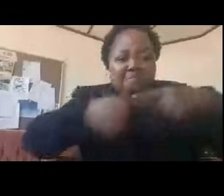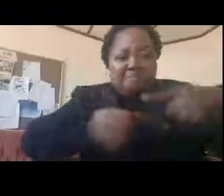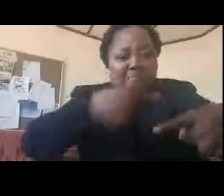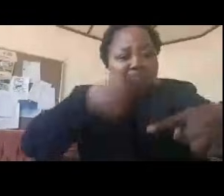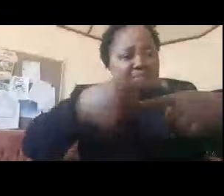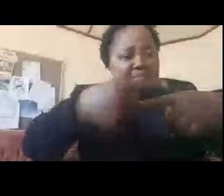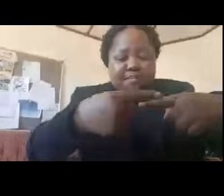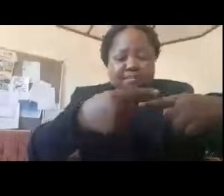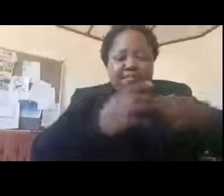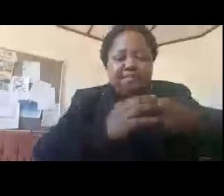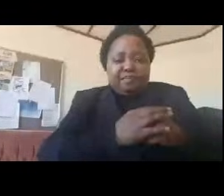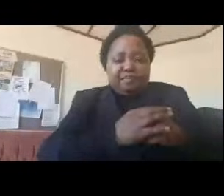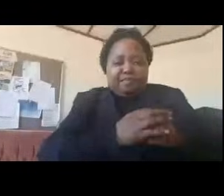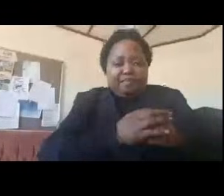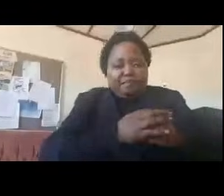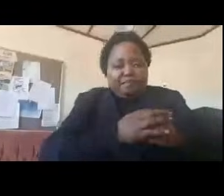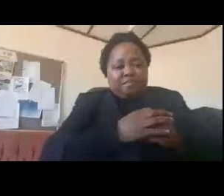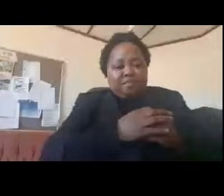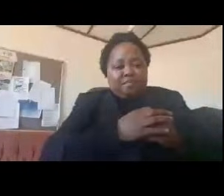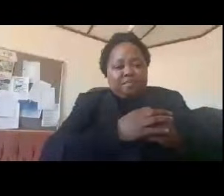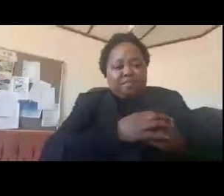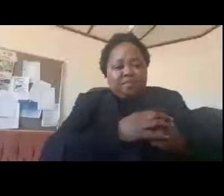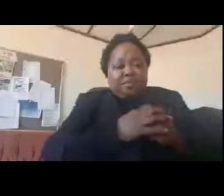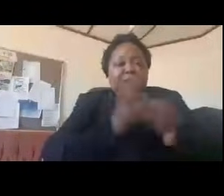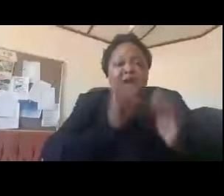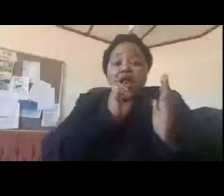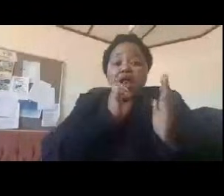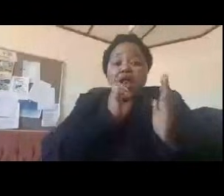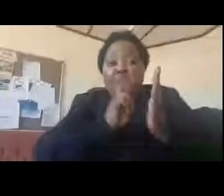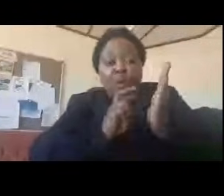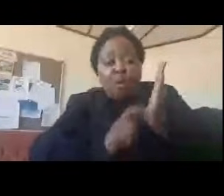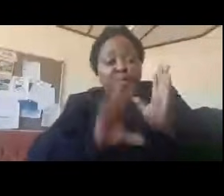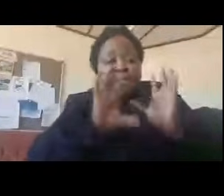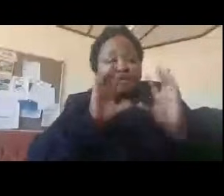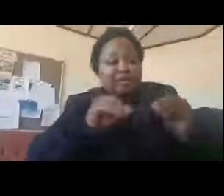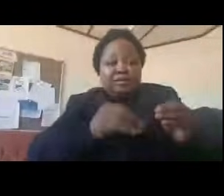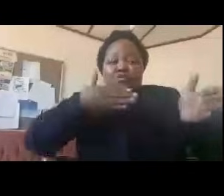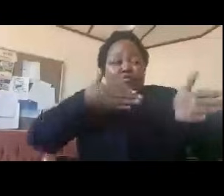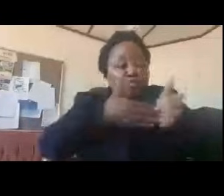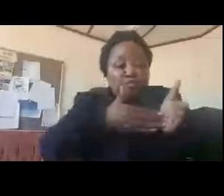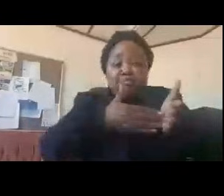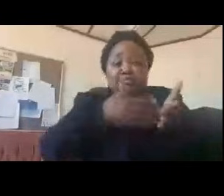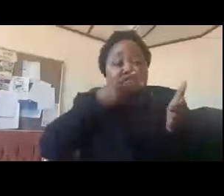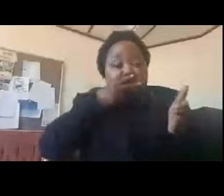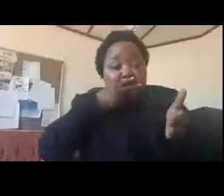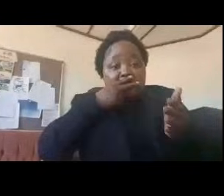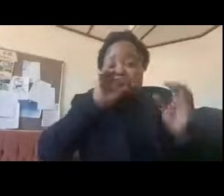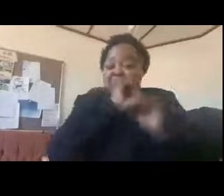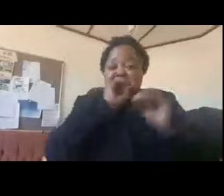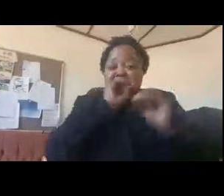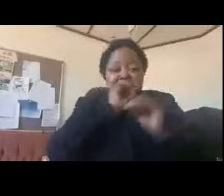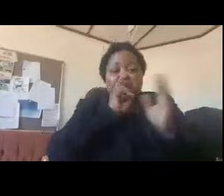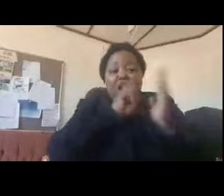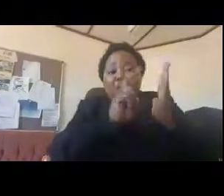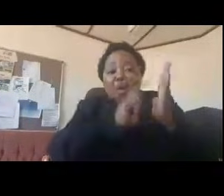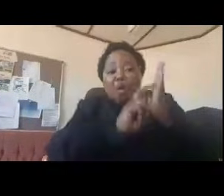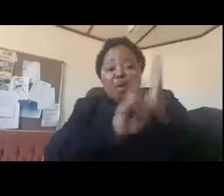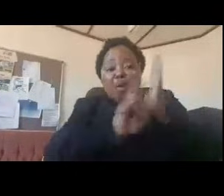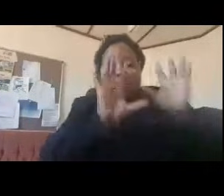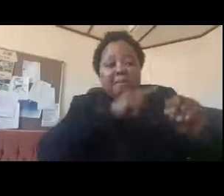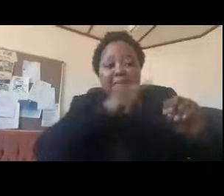They passed laws. Did smoking stop immediately? No, didn't. We stopped